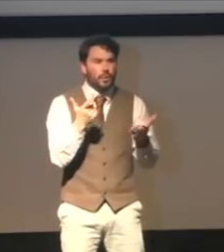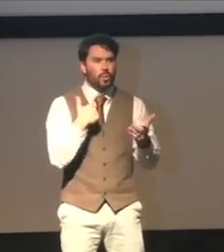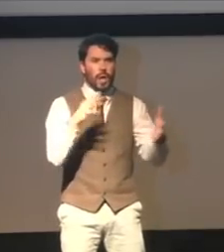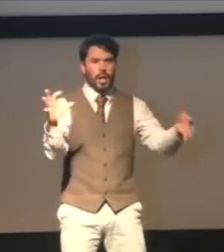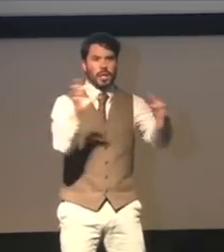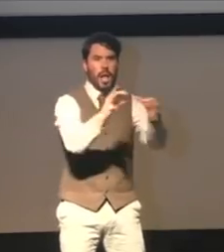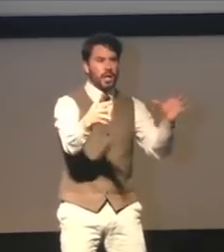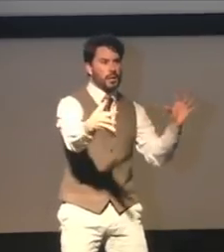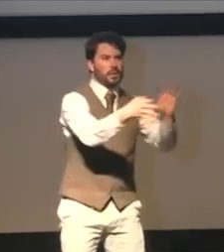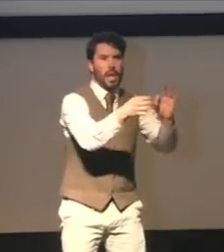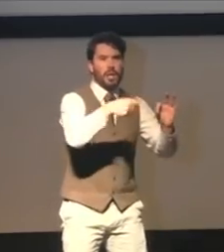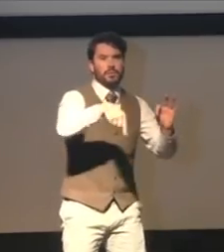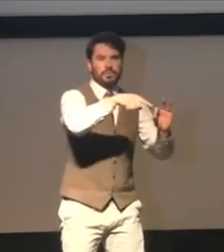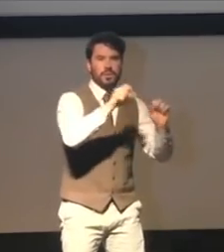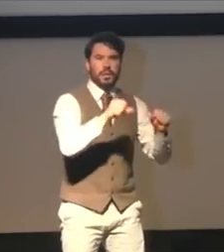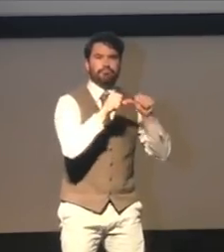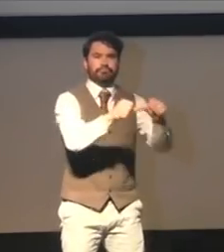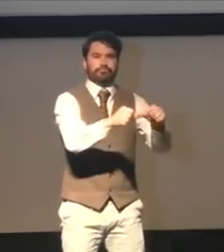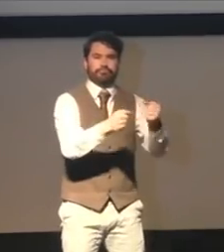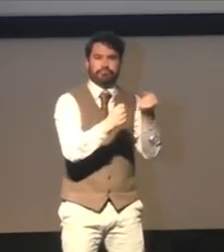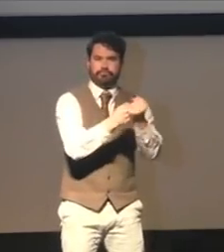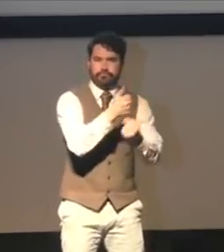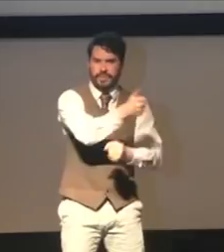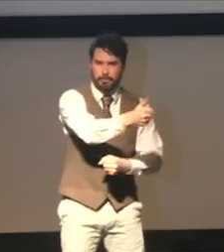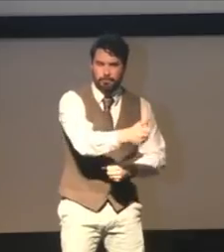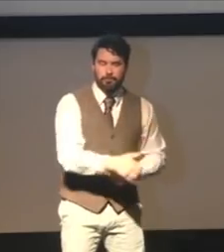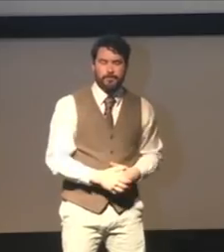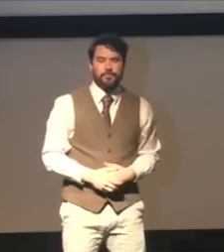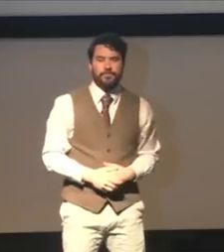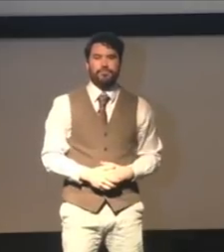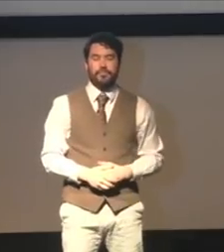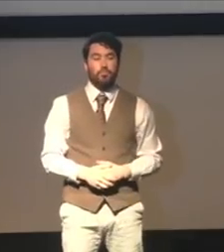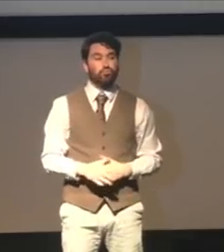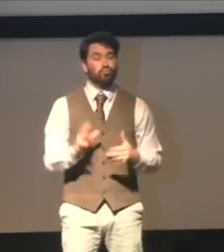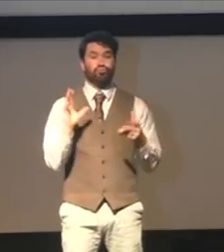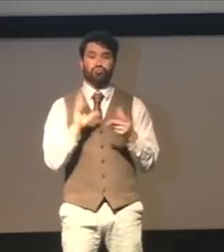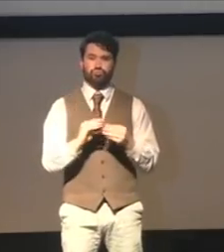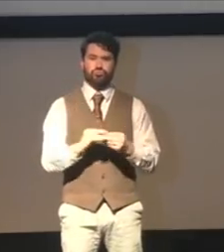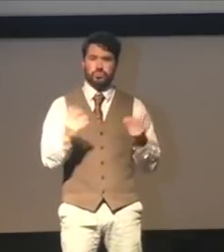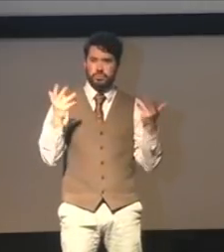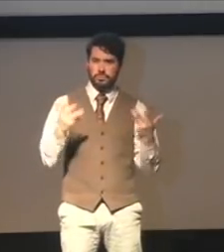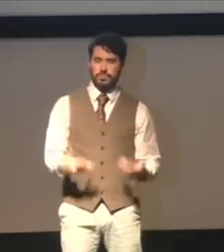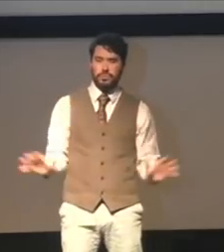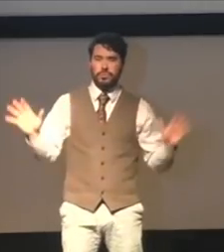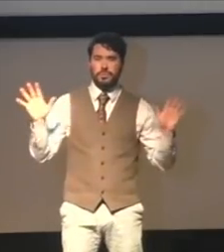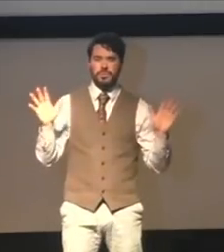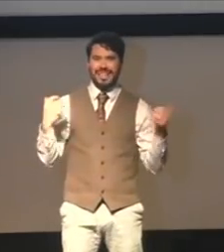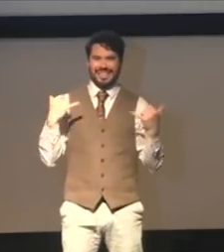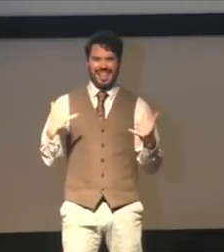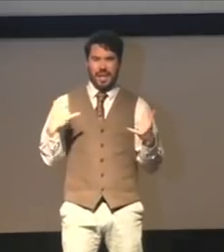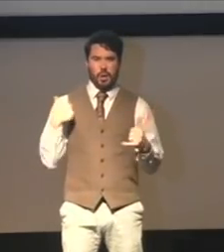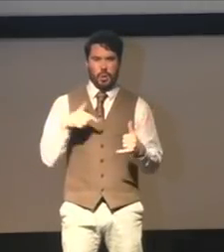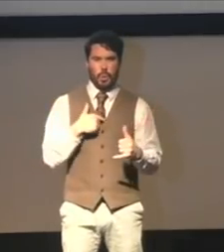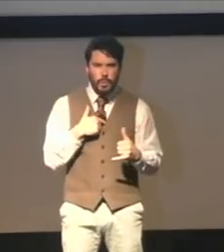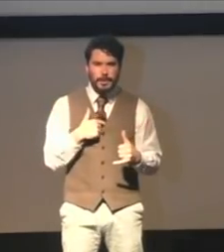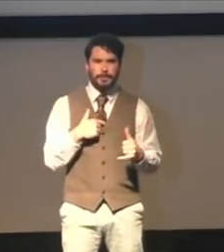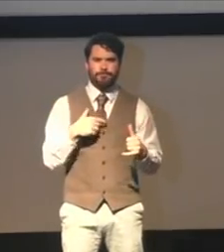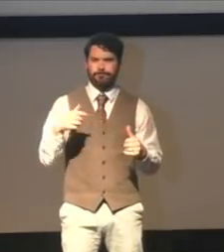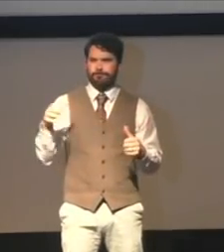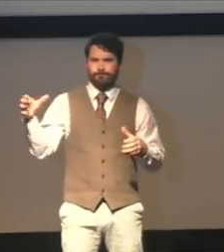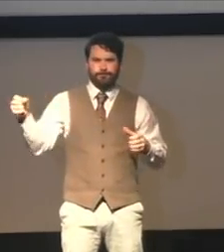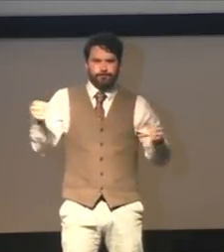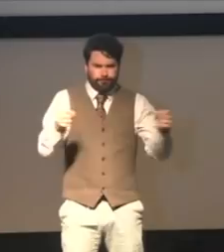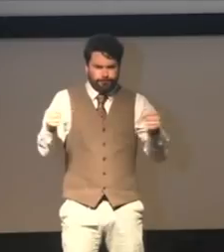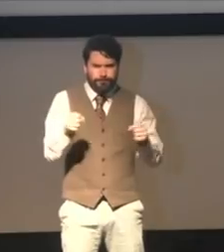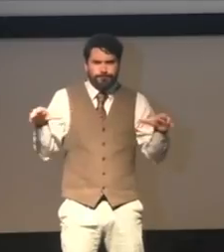So that's all I had to say. And as I would say, is we're putting together teams to look at this, to plan for the